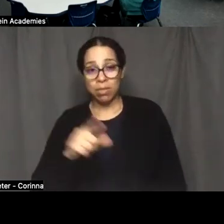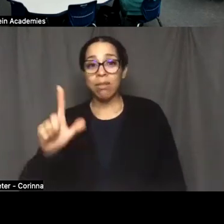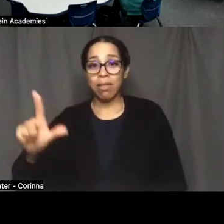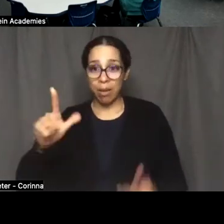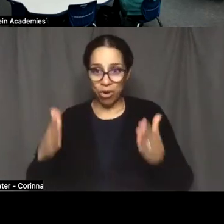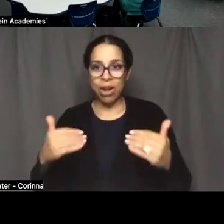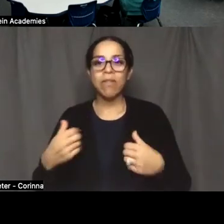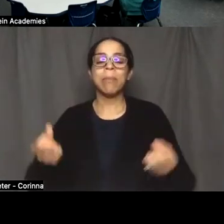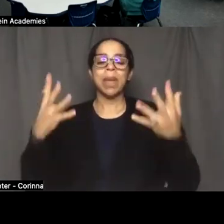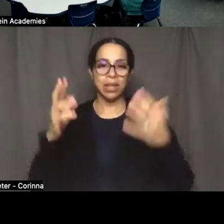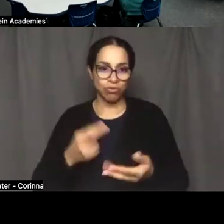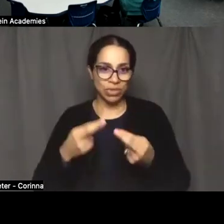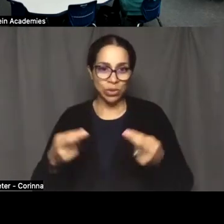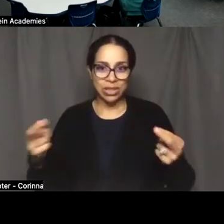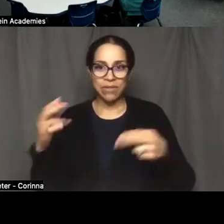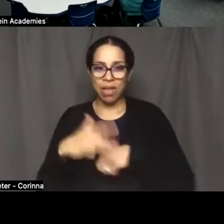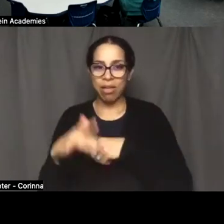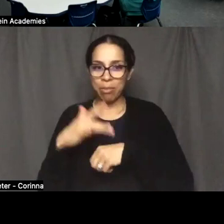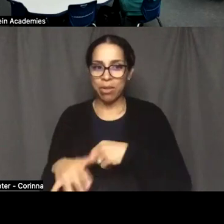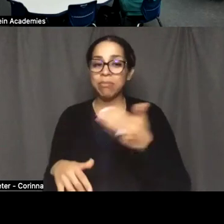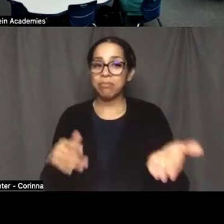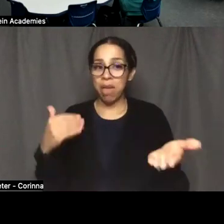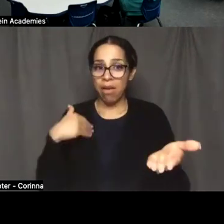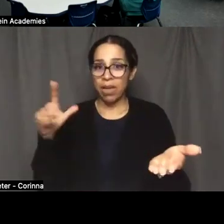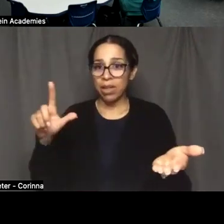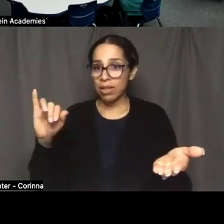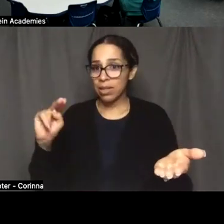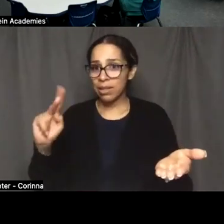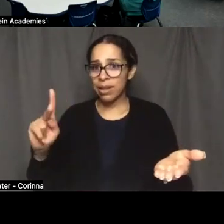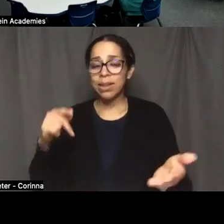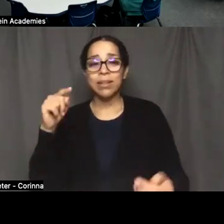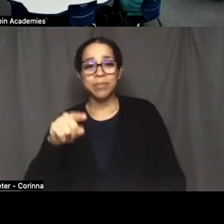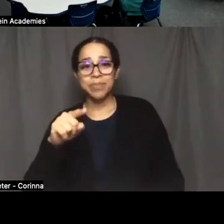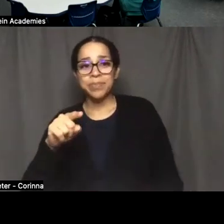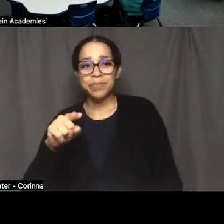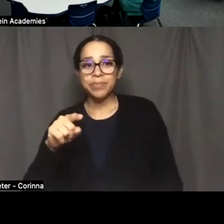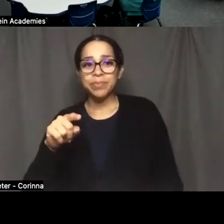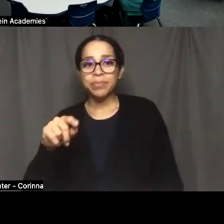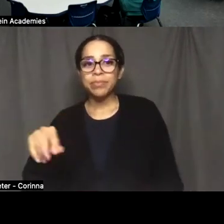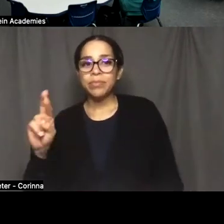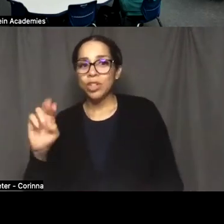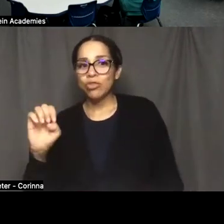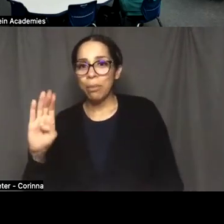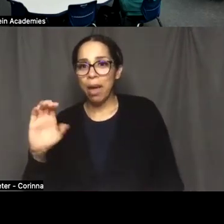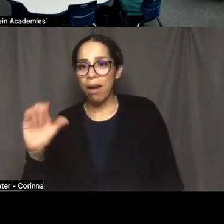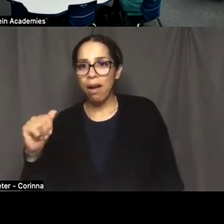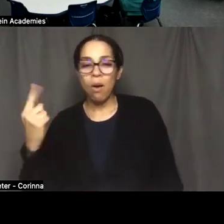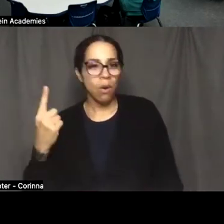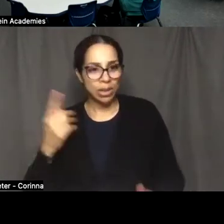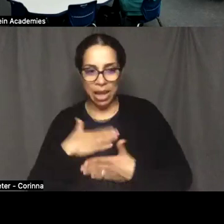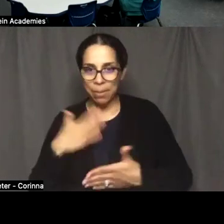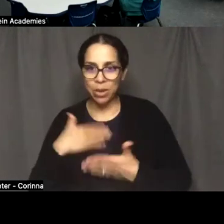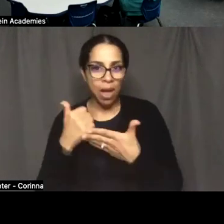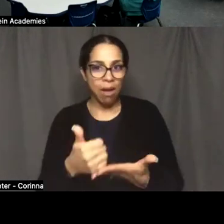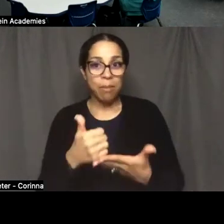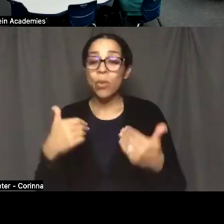there, it's available. There's a link in here, and she's always happy to help. I know we have books in the library, English, Spanish, and German.